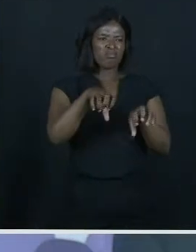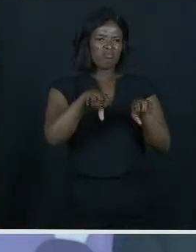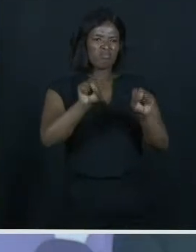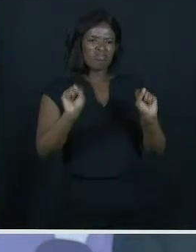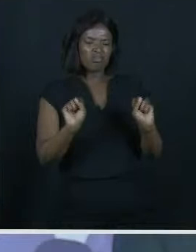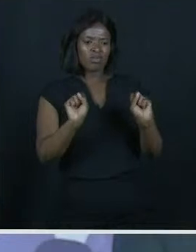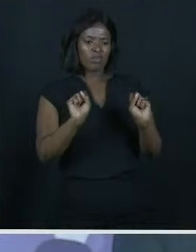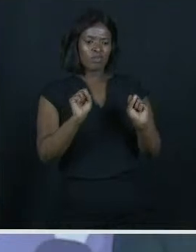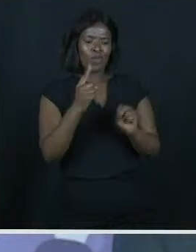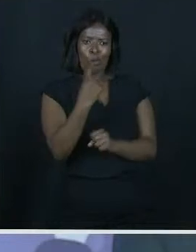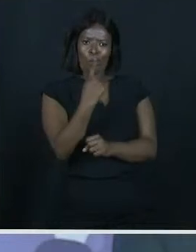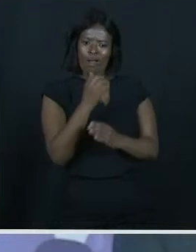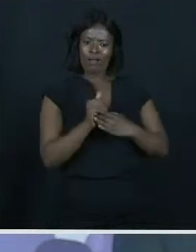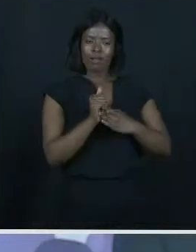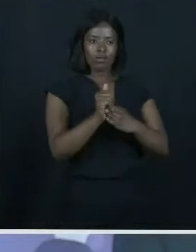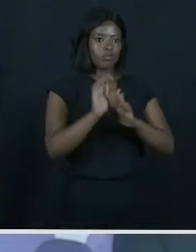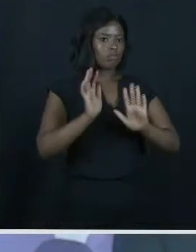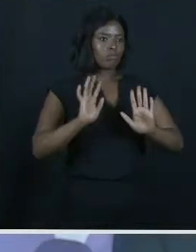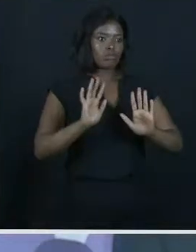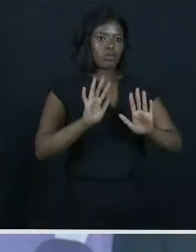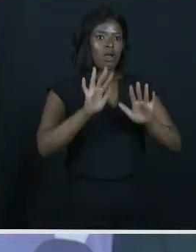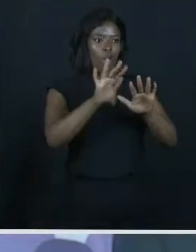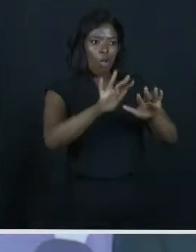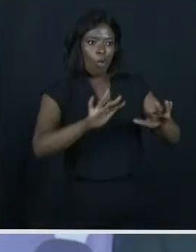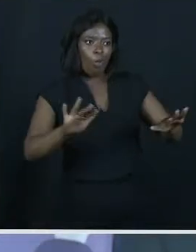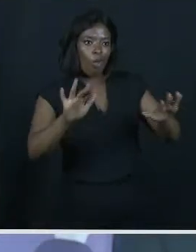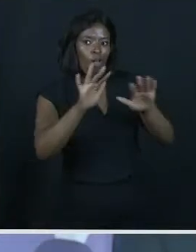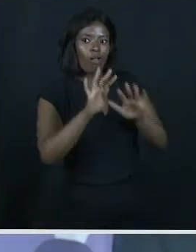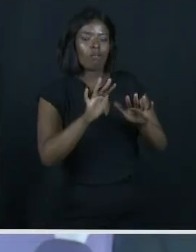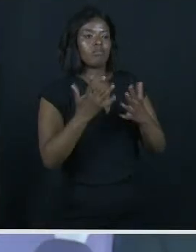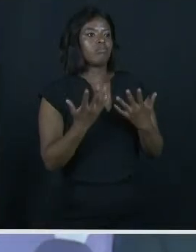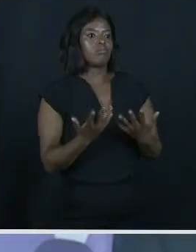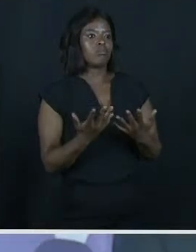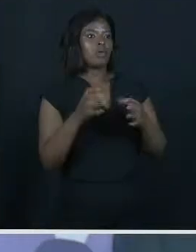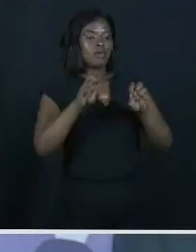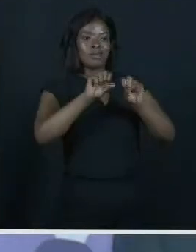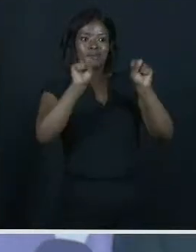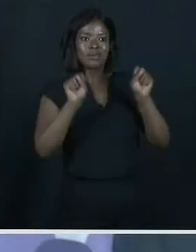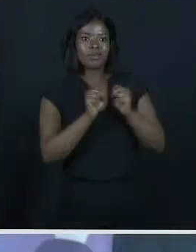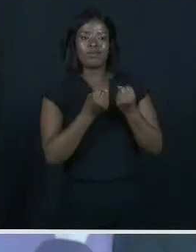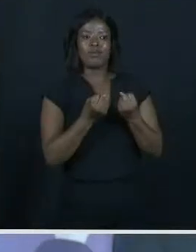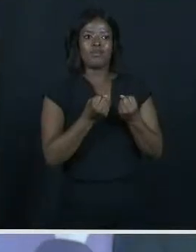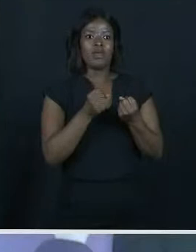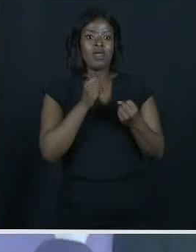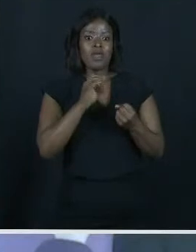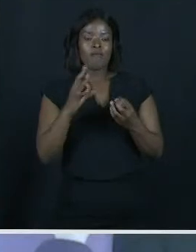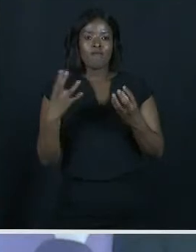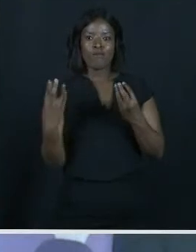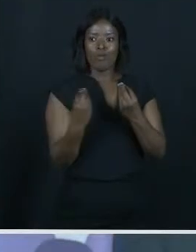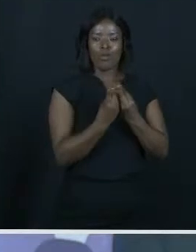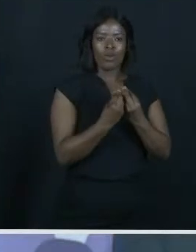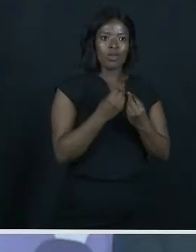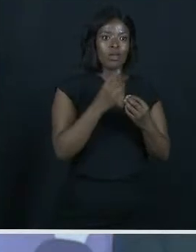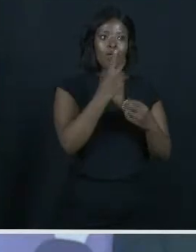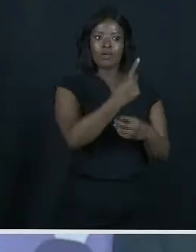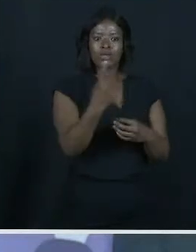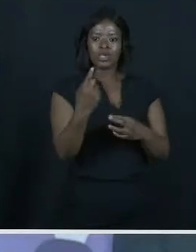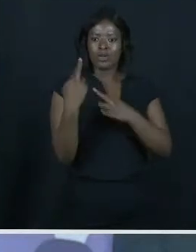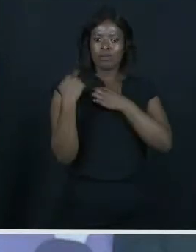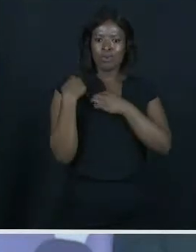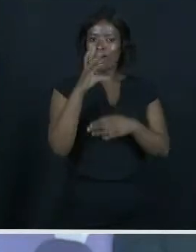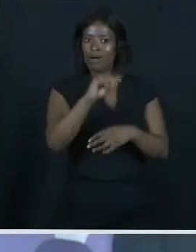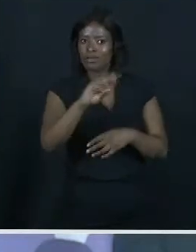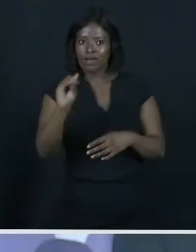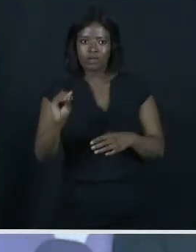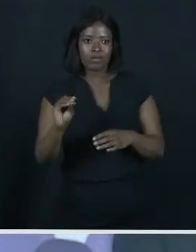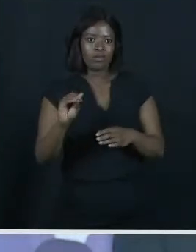person. The system is us. If we are not competent and we do not hold each other accountable, people who are not